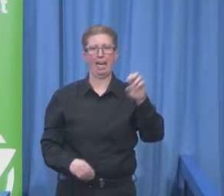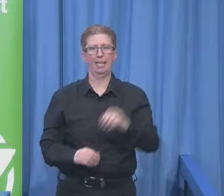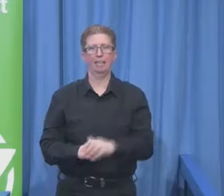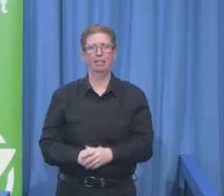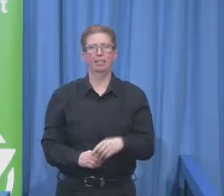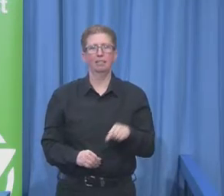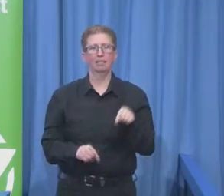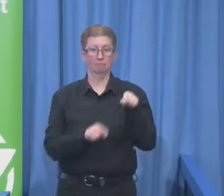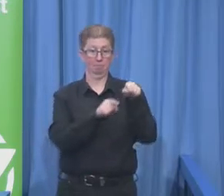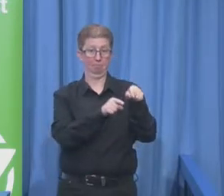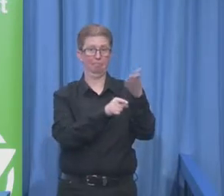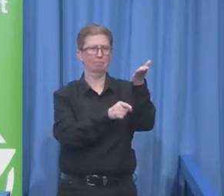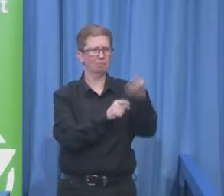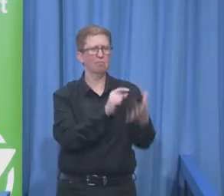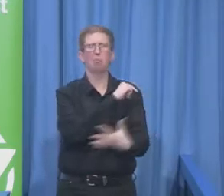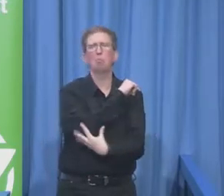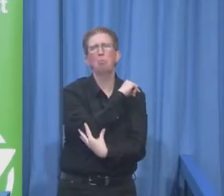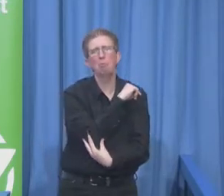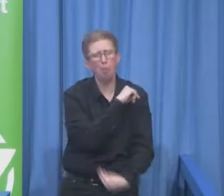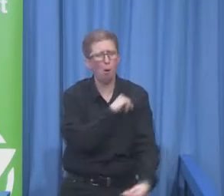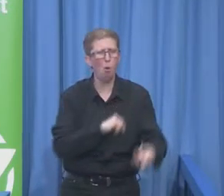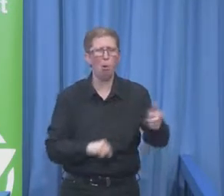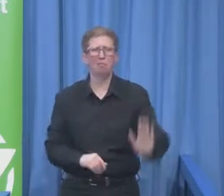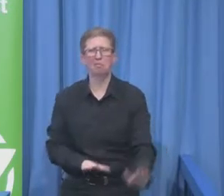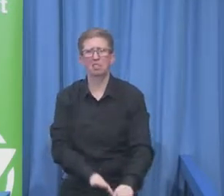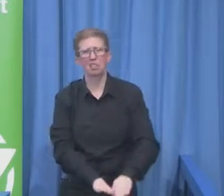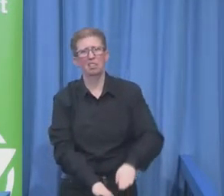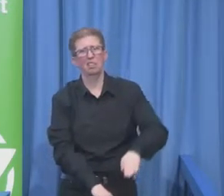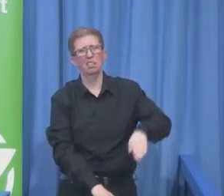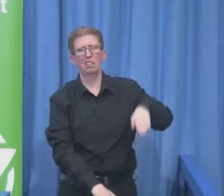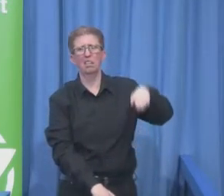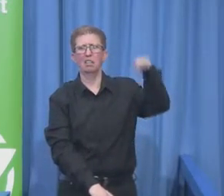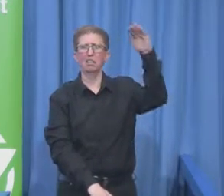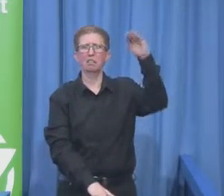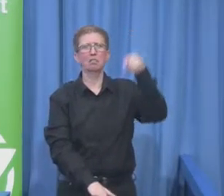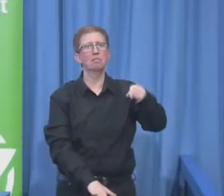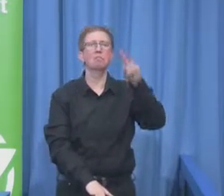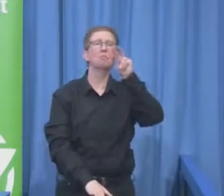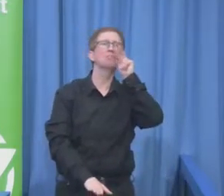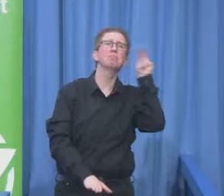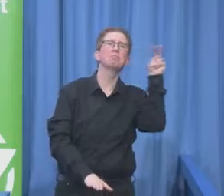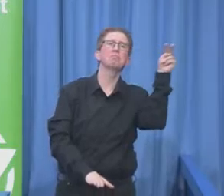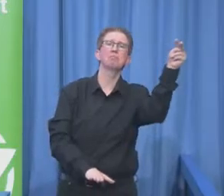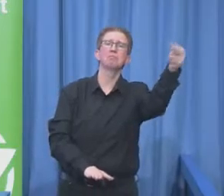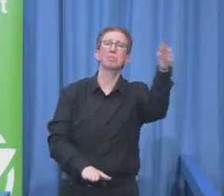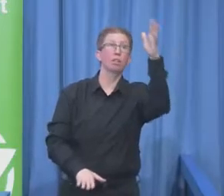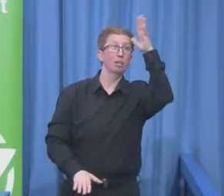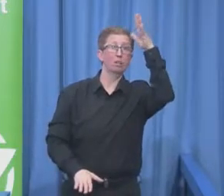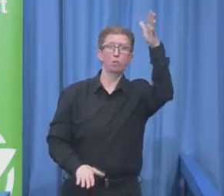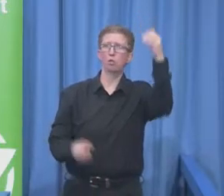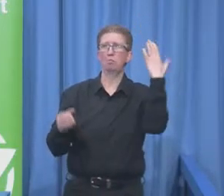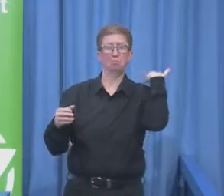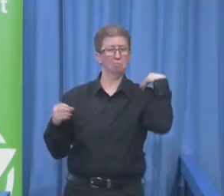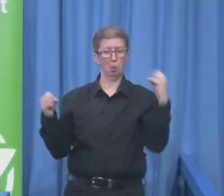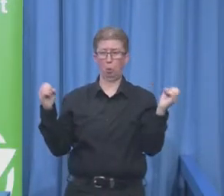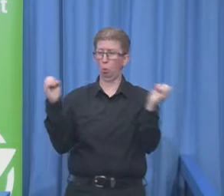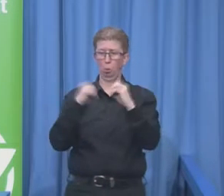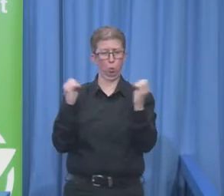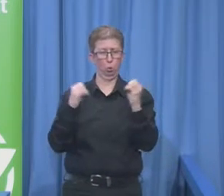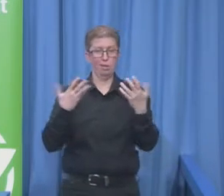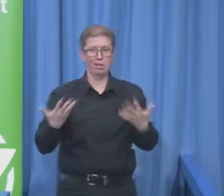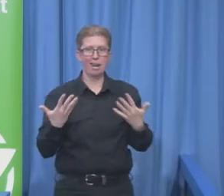our model. And the new idea is to have a job booster, meaning that JBS is not only for one TVET